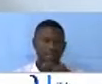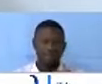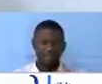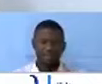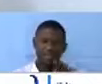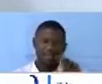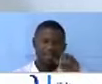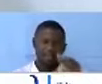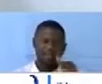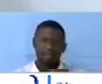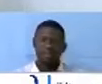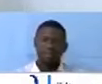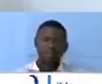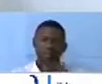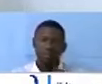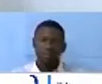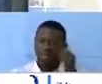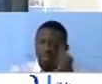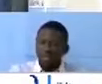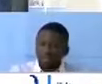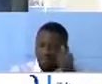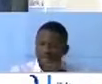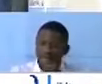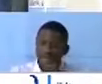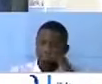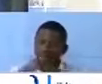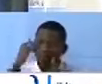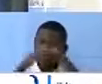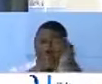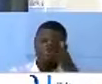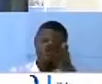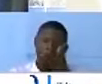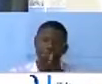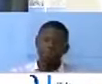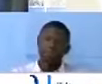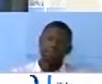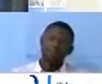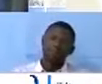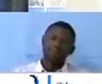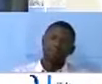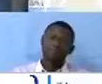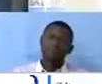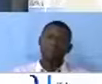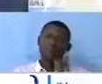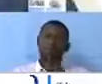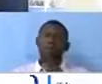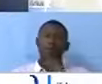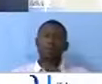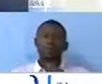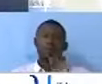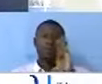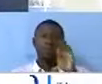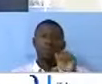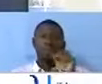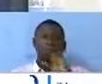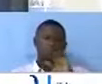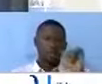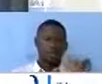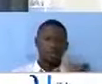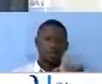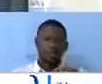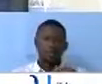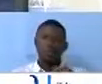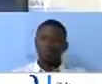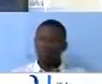Neka Sikoli? I cannot see that Bamba Dinka. But Mr. Barry, that is the problem with your statement. Muna am